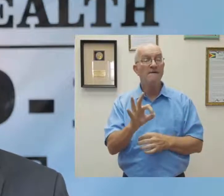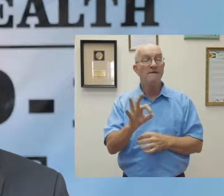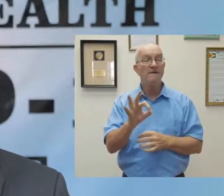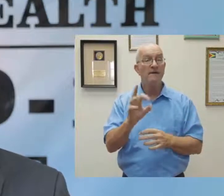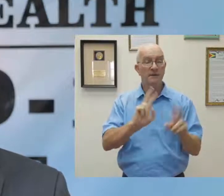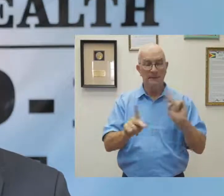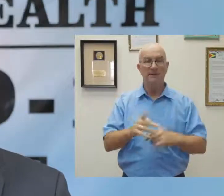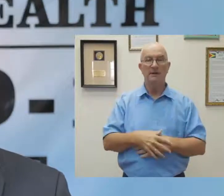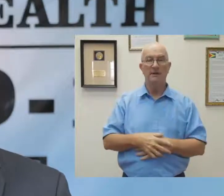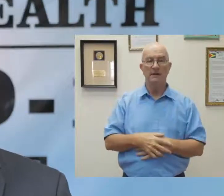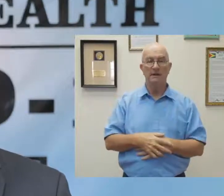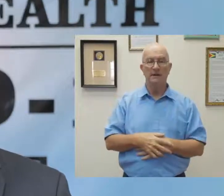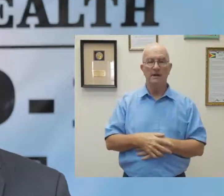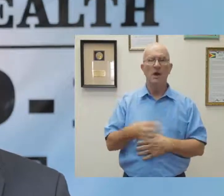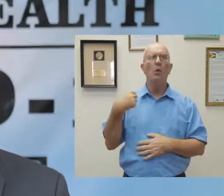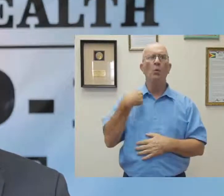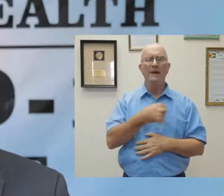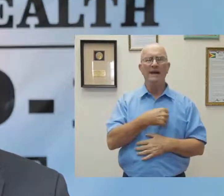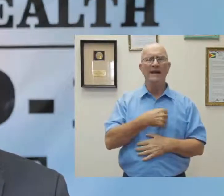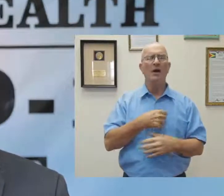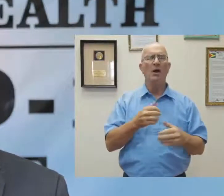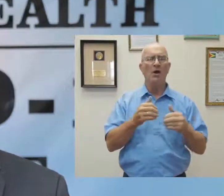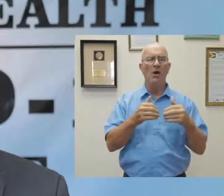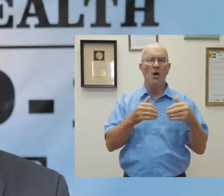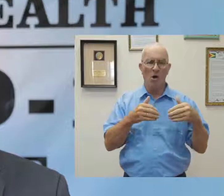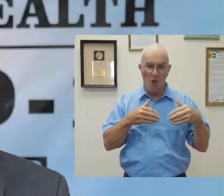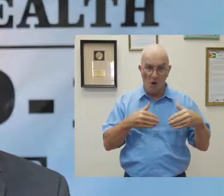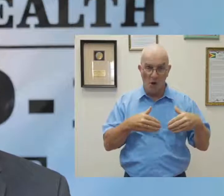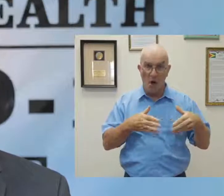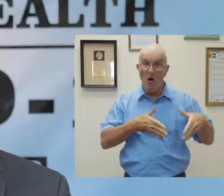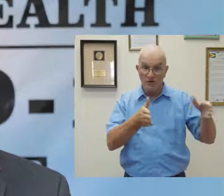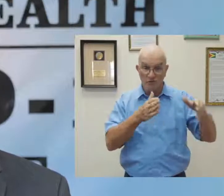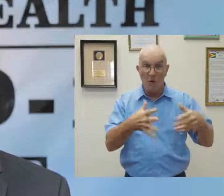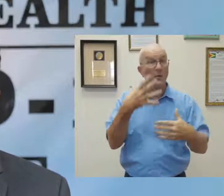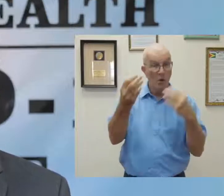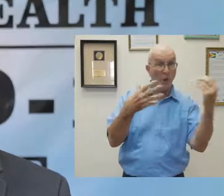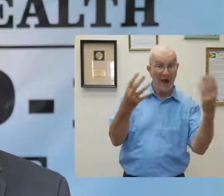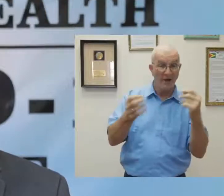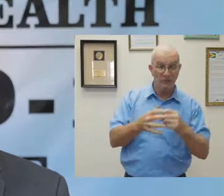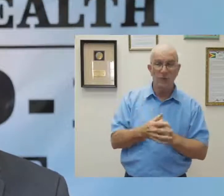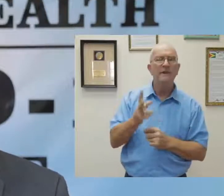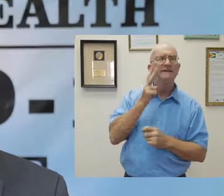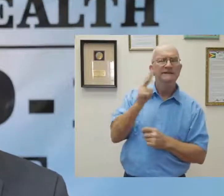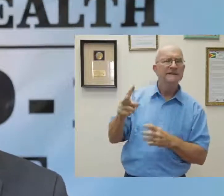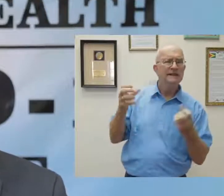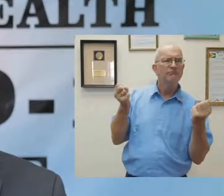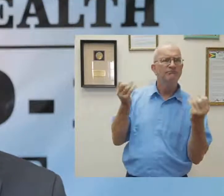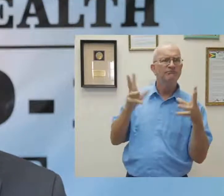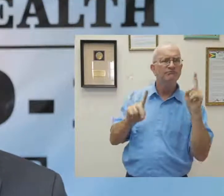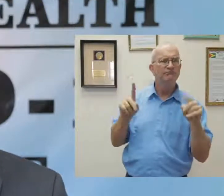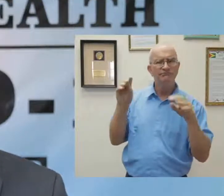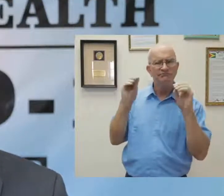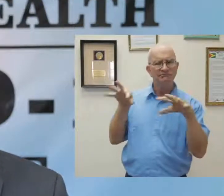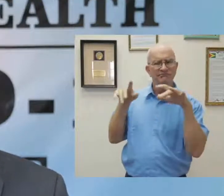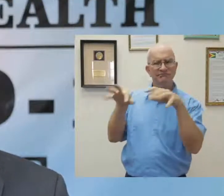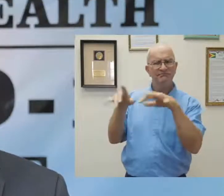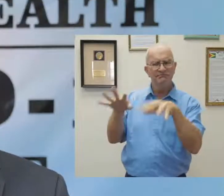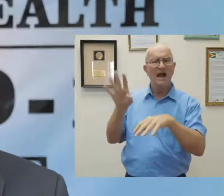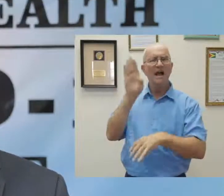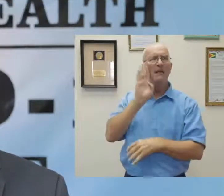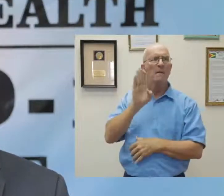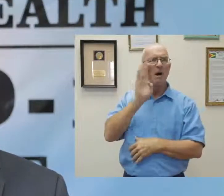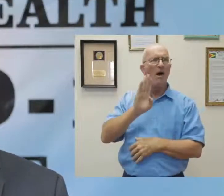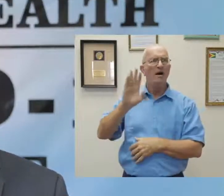this. We are on the road. We have seen the gatherings at the bars and corner shops during the day to compensate